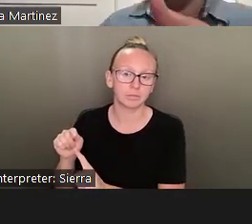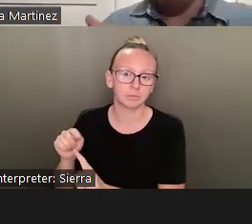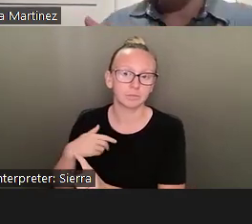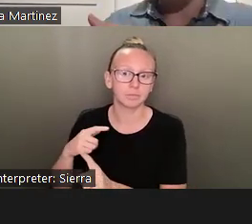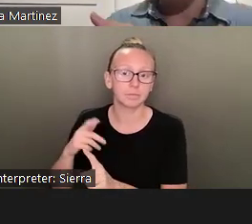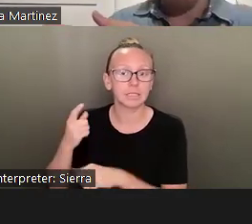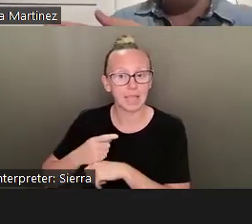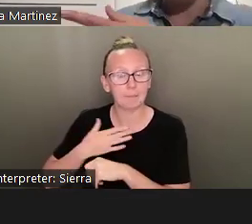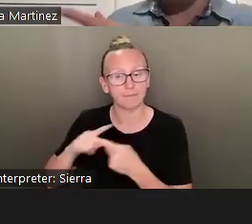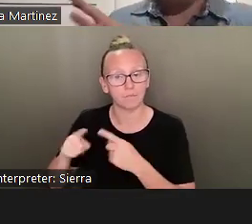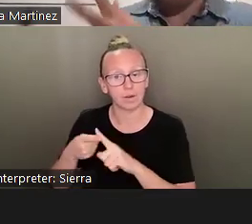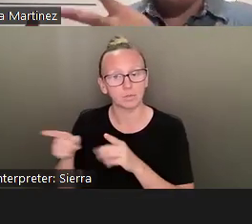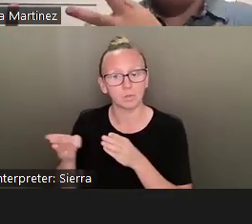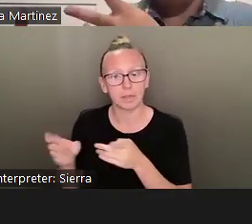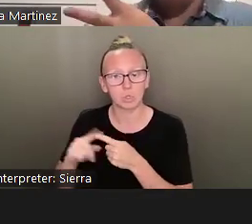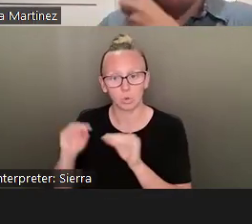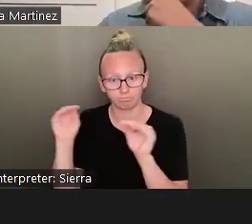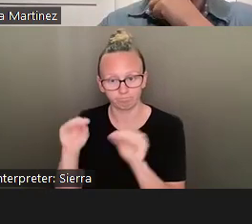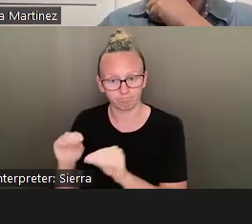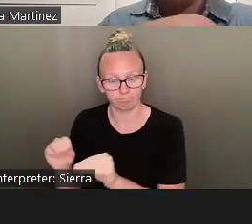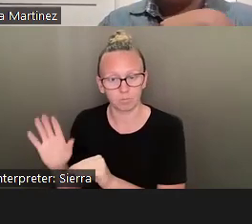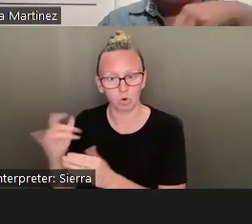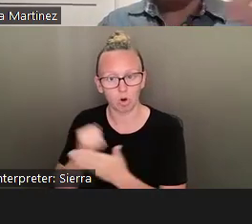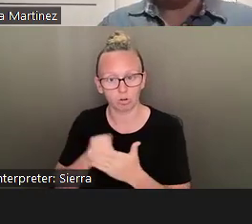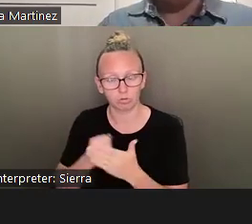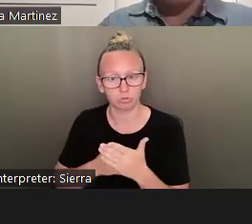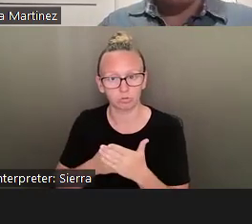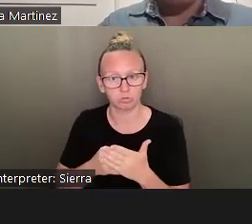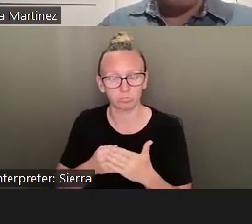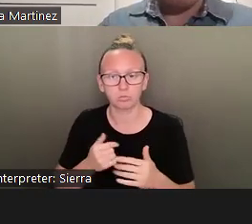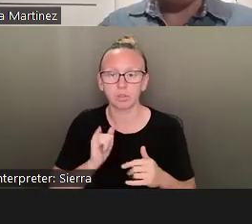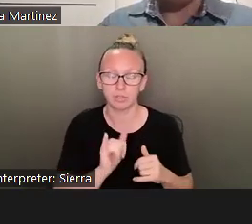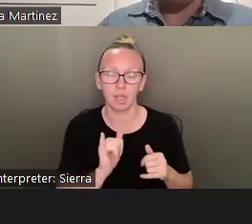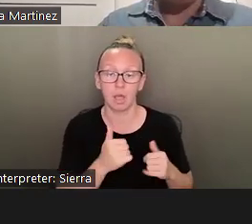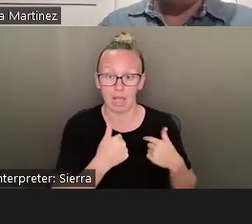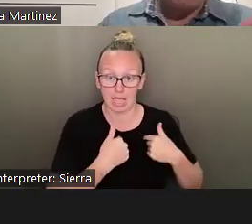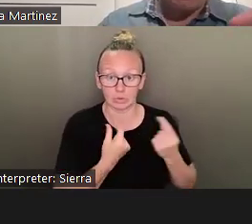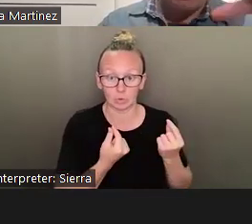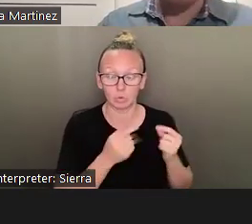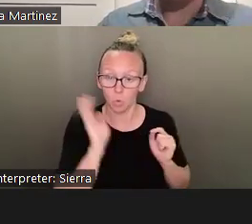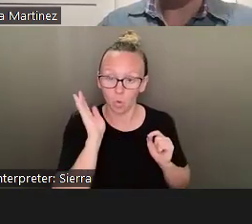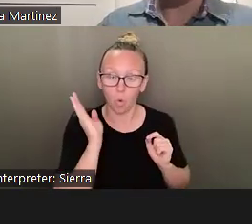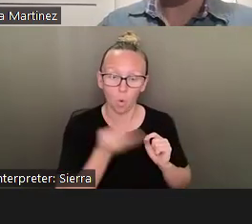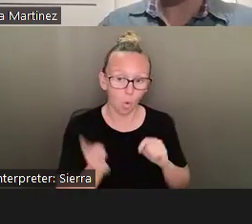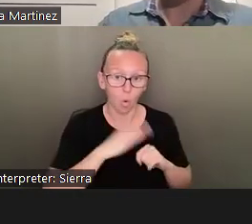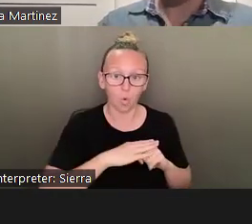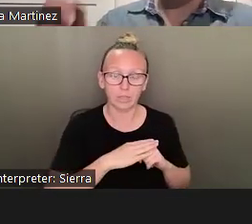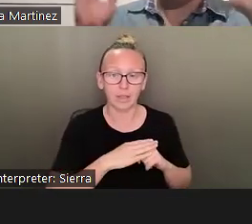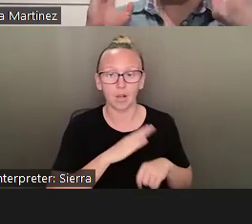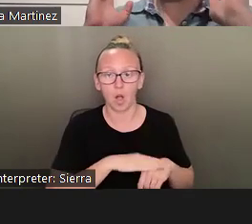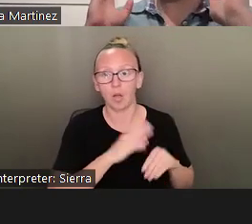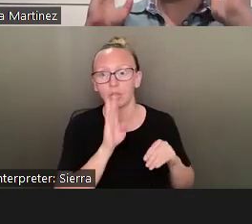was to assemble the artwork, I spent the entire day along the Boise River.